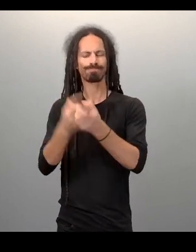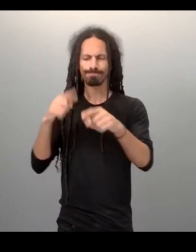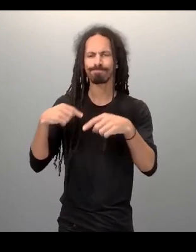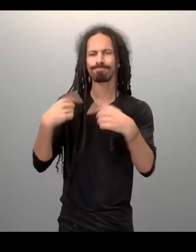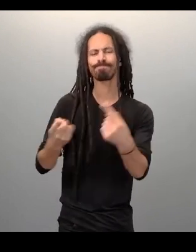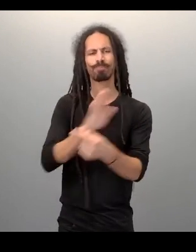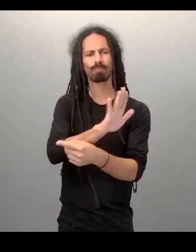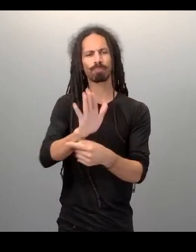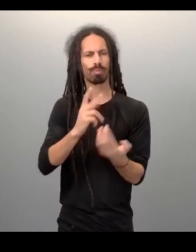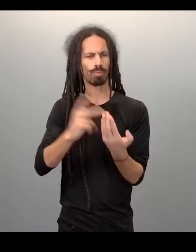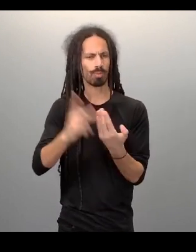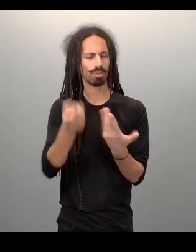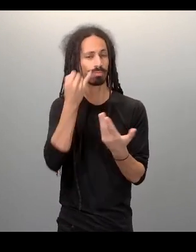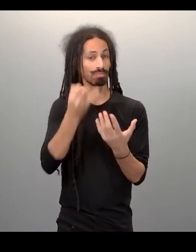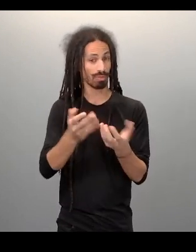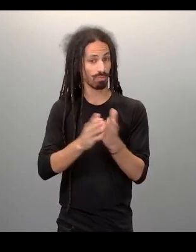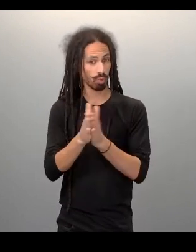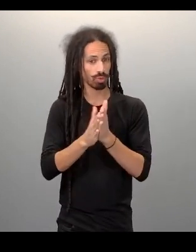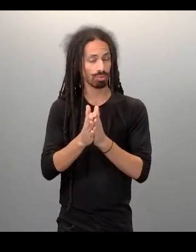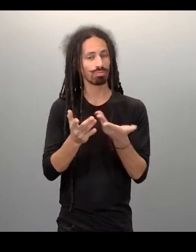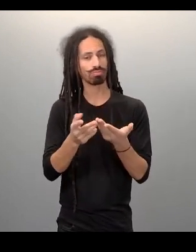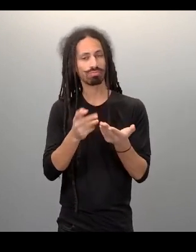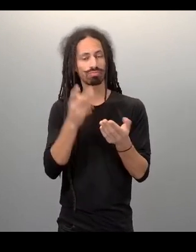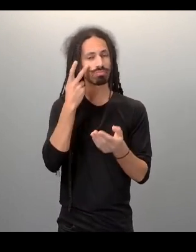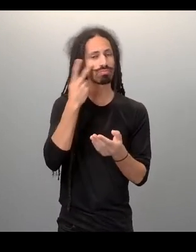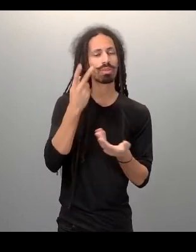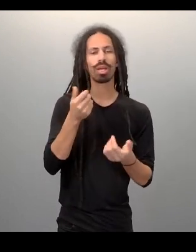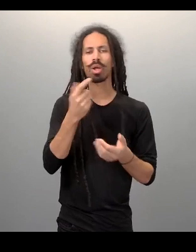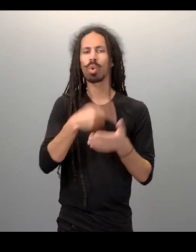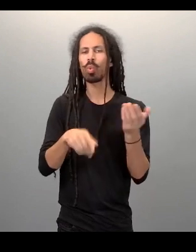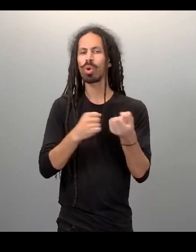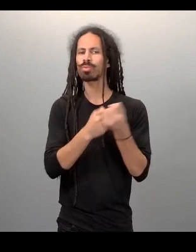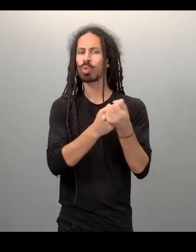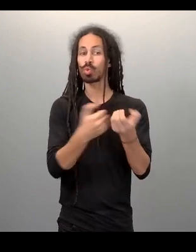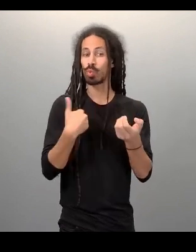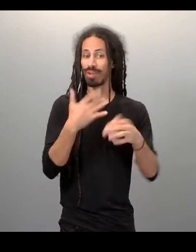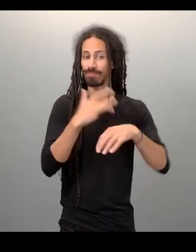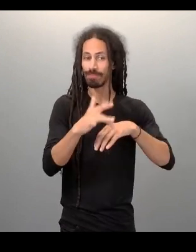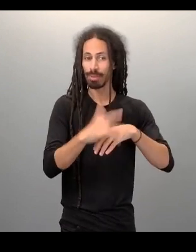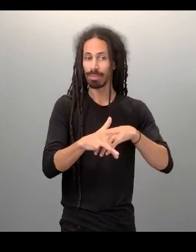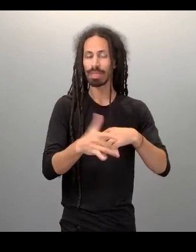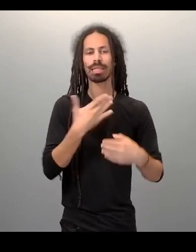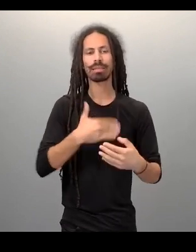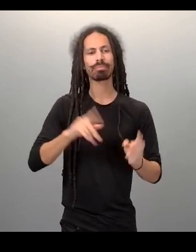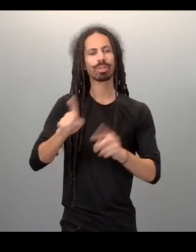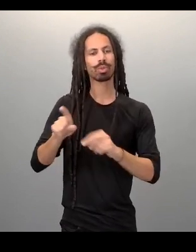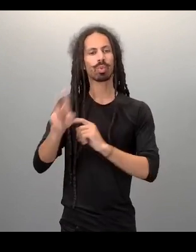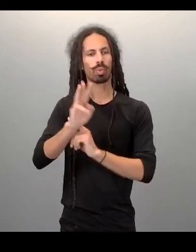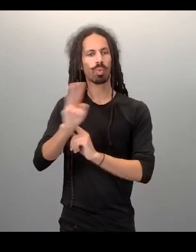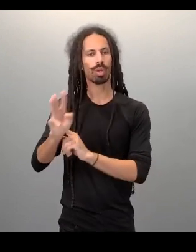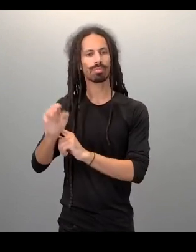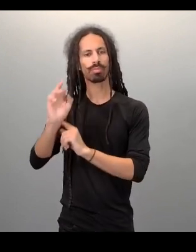you want to learn more about the different kinds of supports, please go to our webpage at